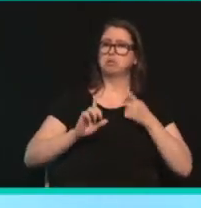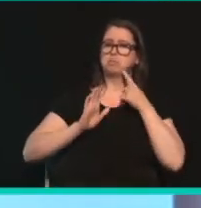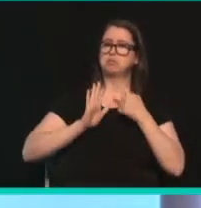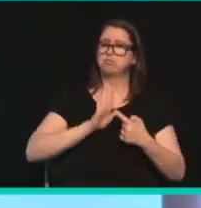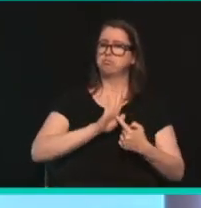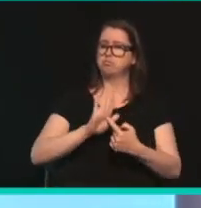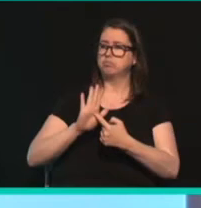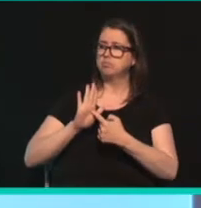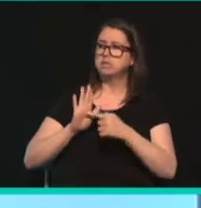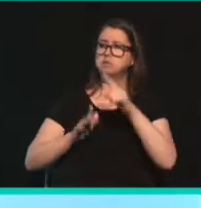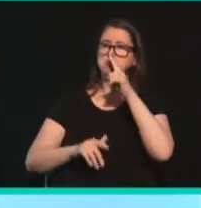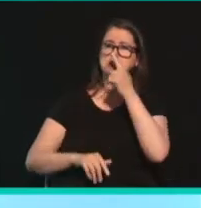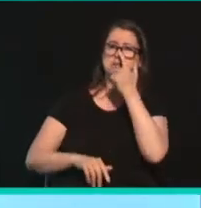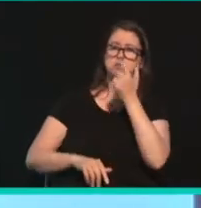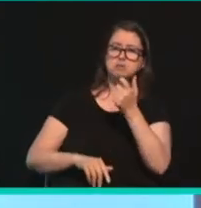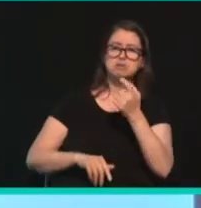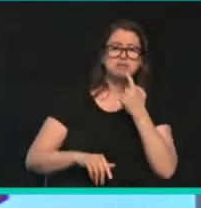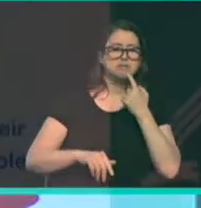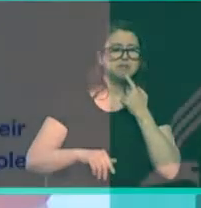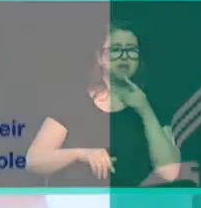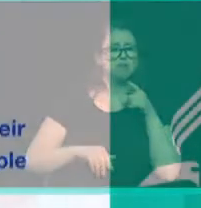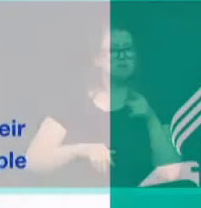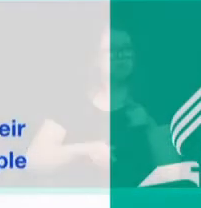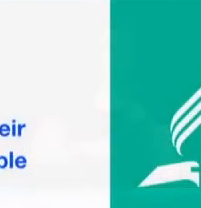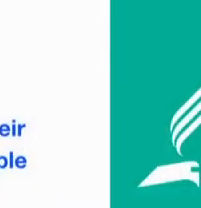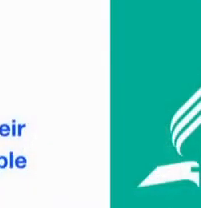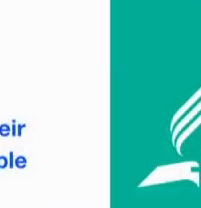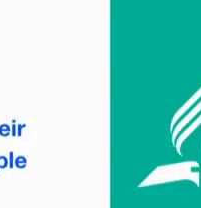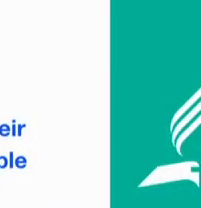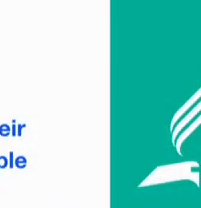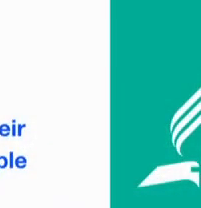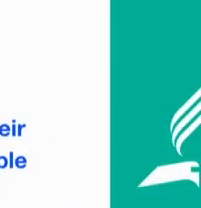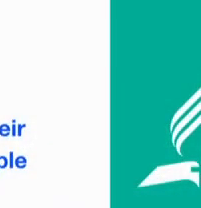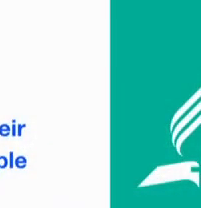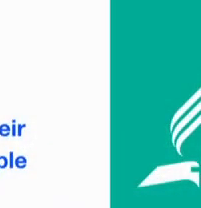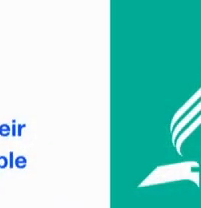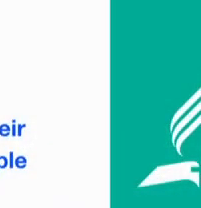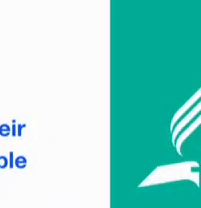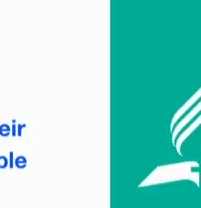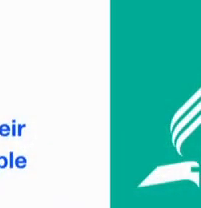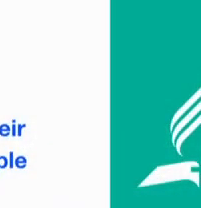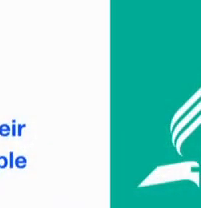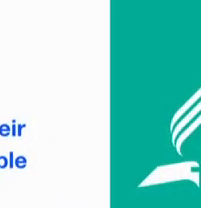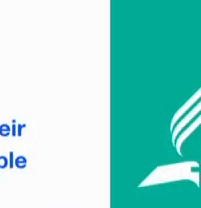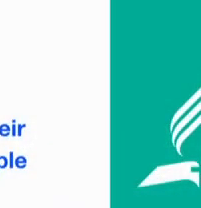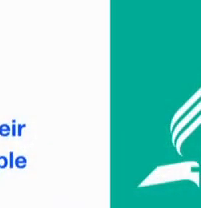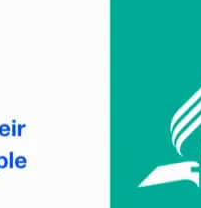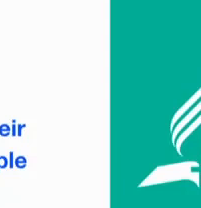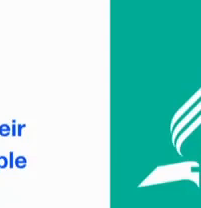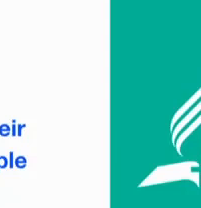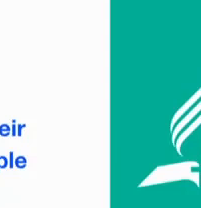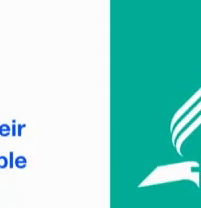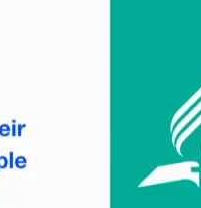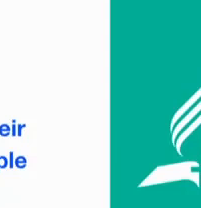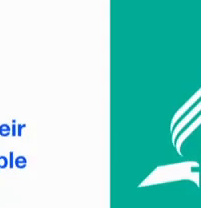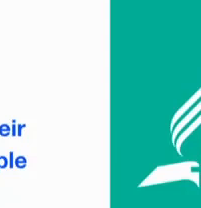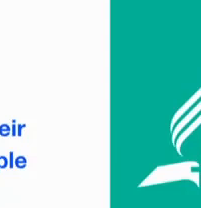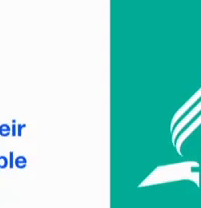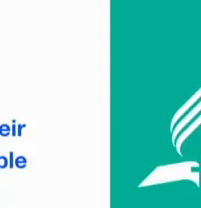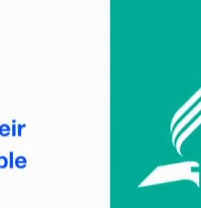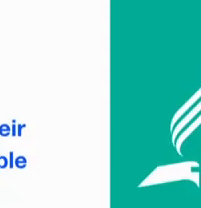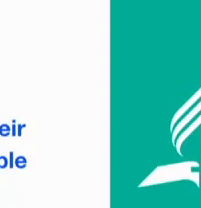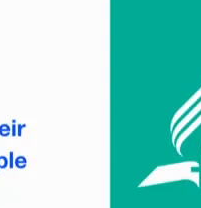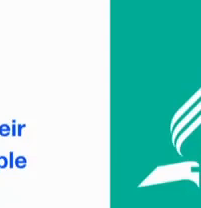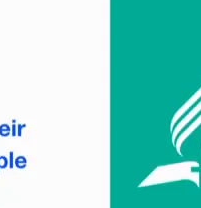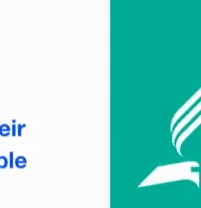It's interesting that they say to rebuild trust and restore faith in the systems, institutions must step outside of their